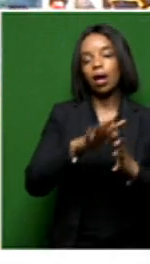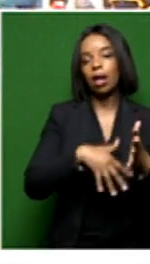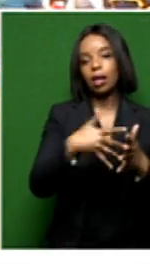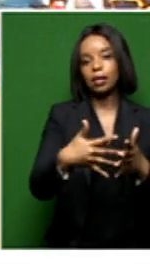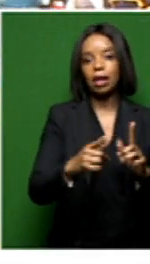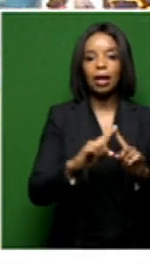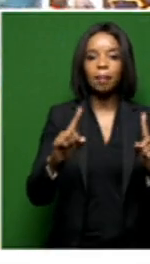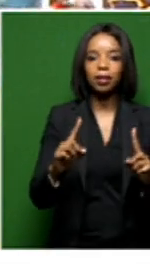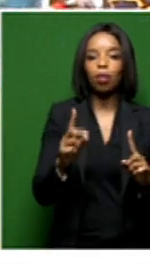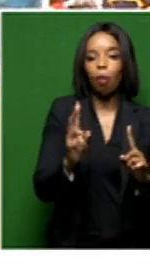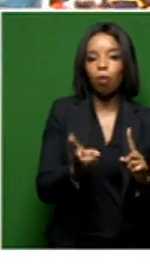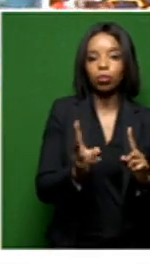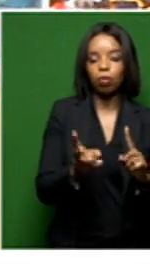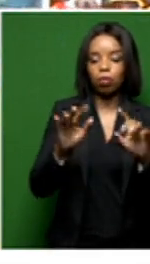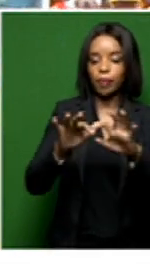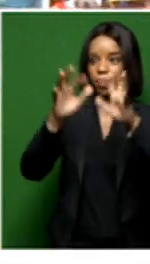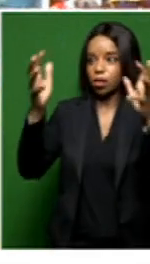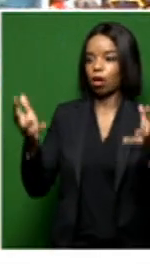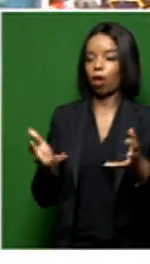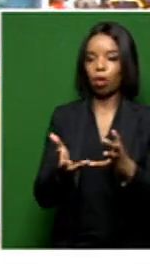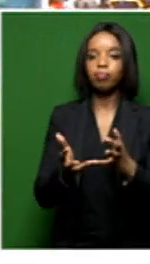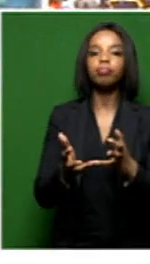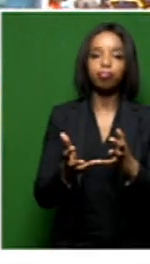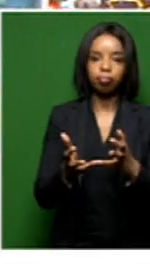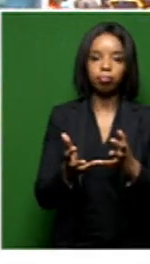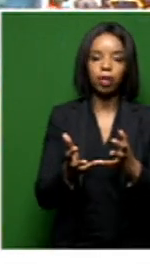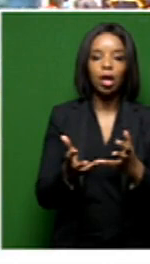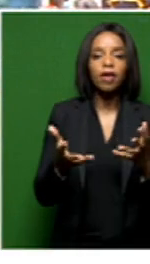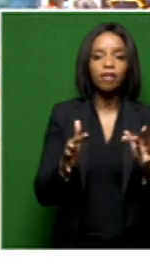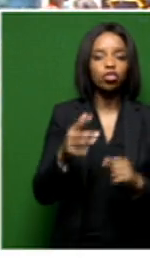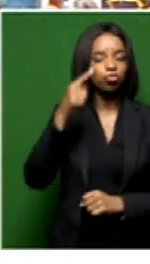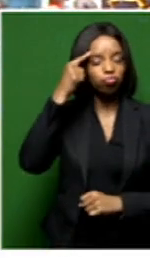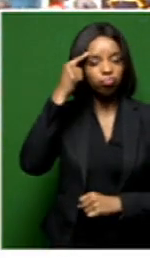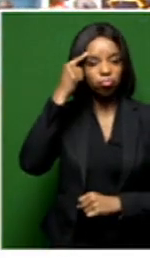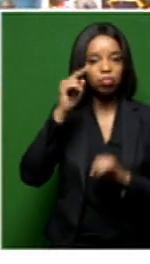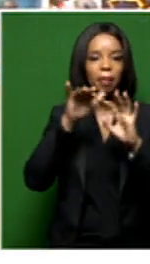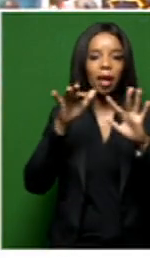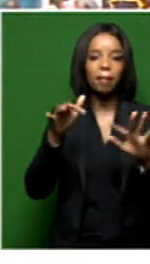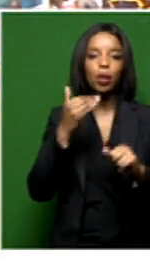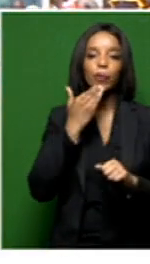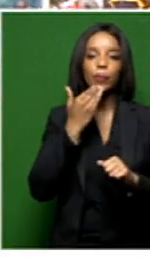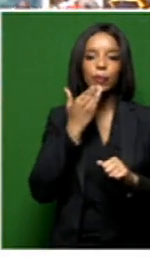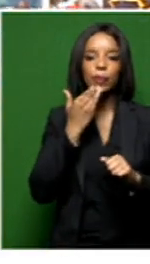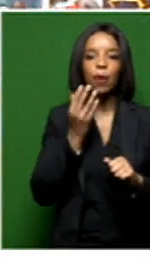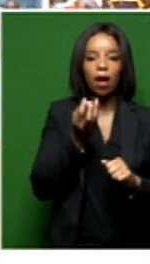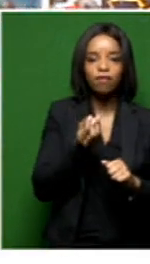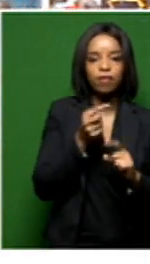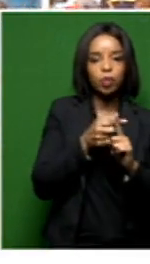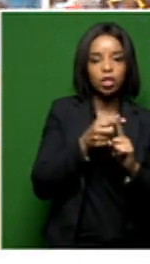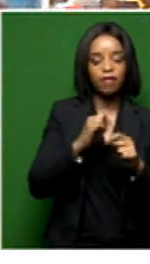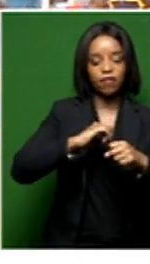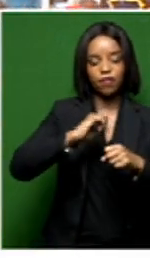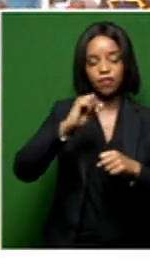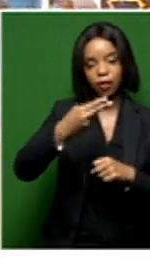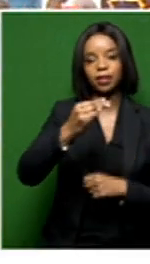also across the globe, where we have a thought about people that are living with HIV, and also some